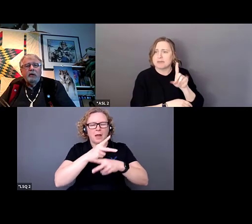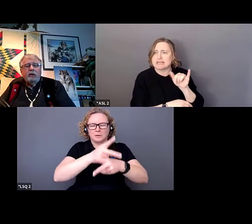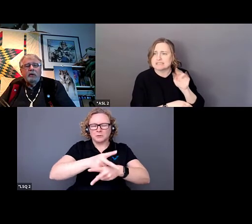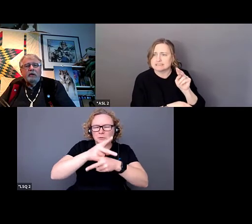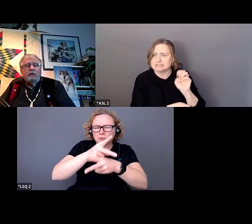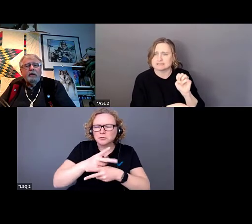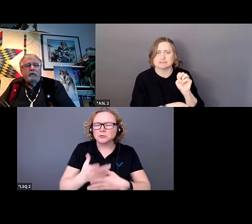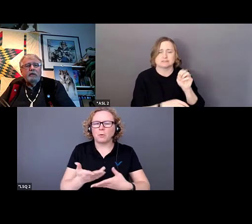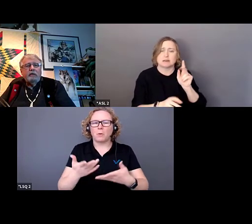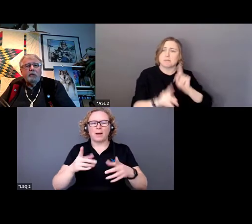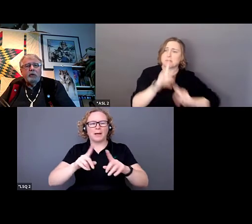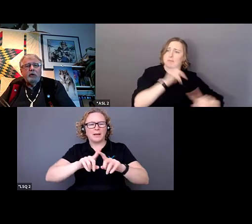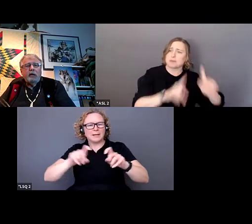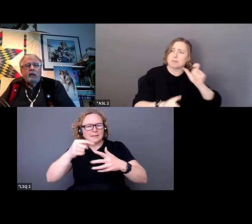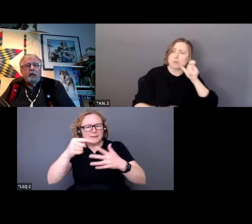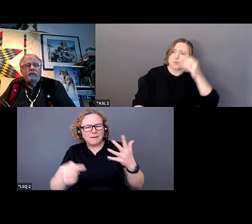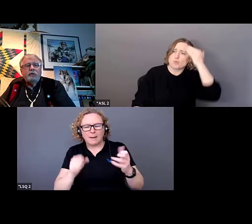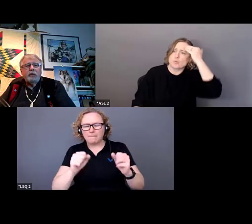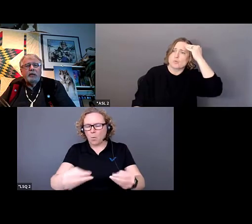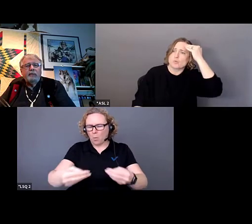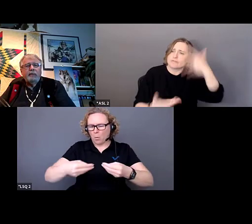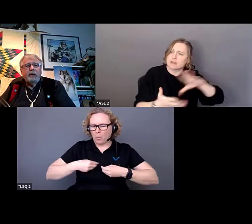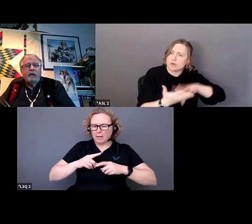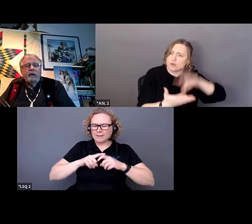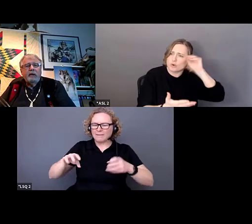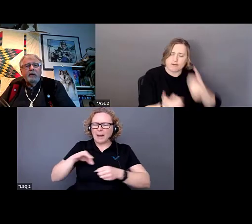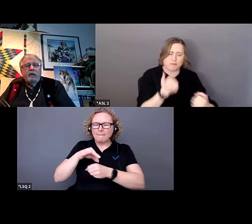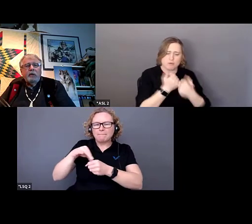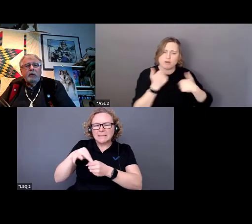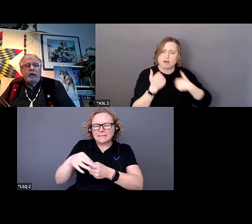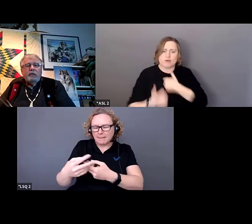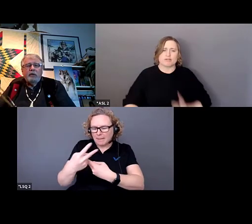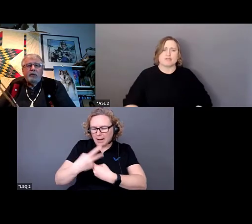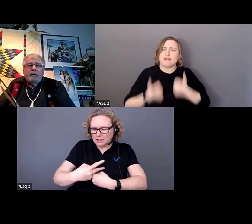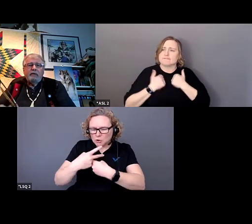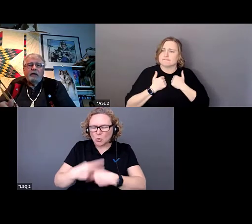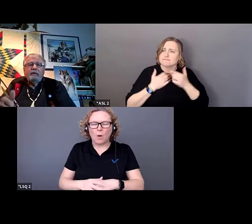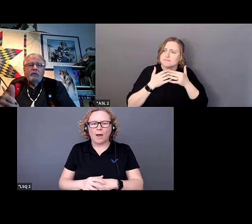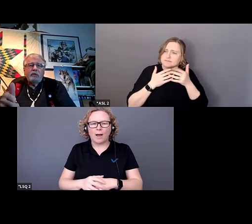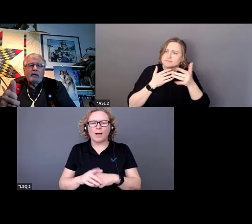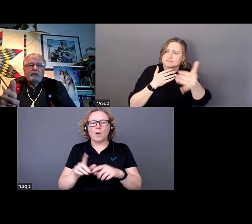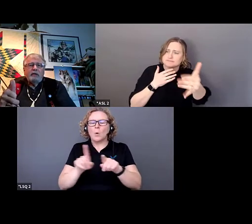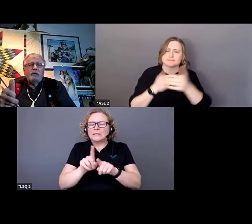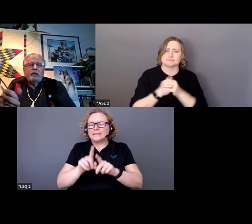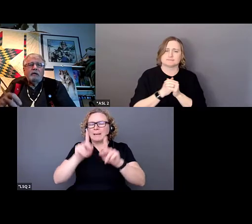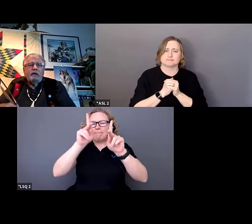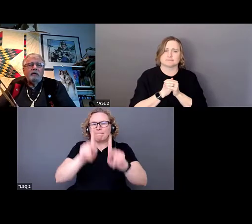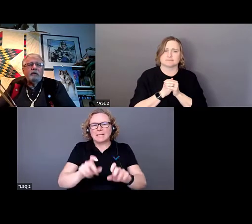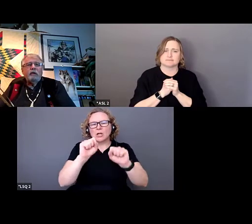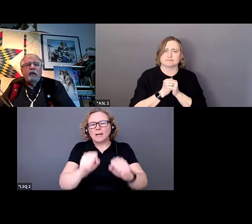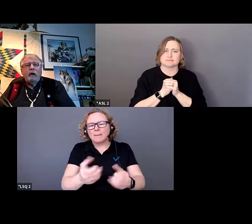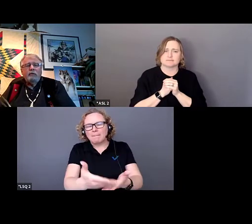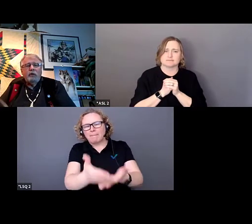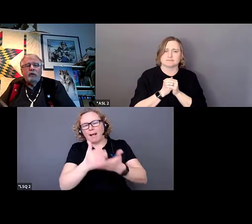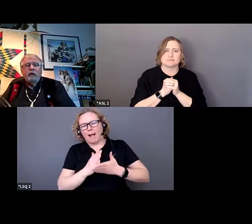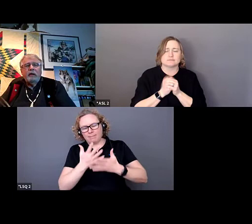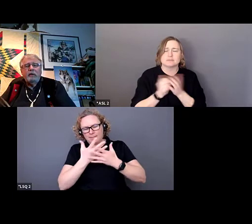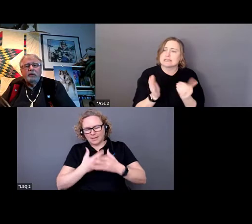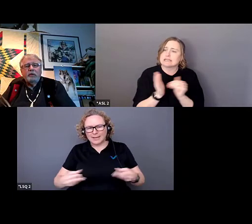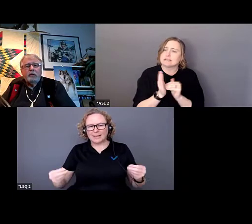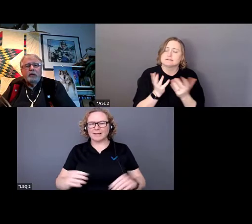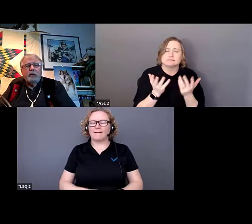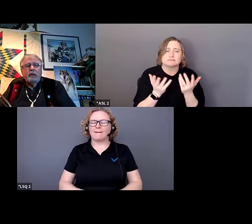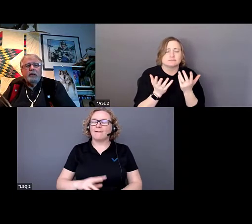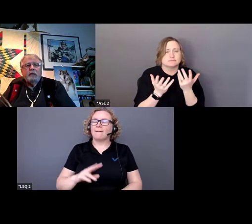people who continue to support our life's journey. We're grateful and we give thanks, Creator, that you continue to care for